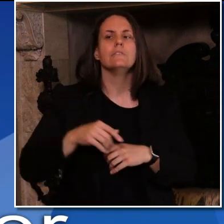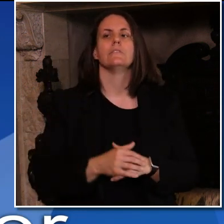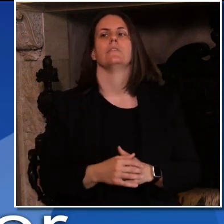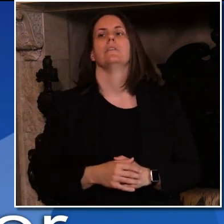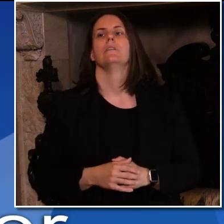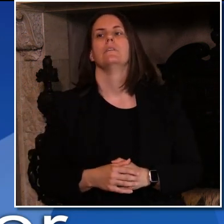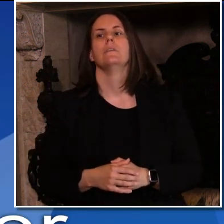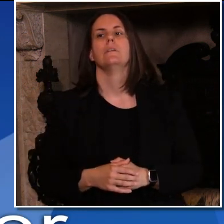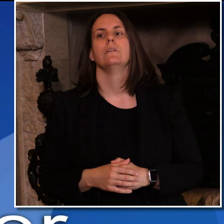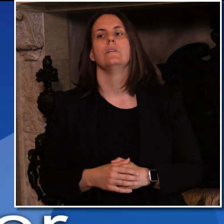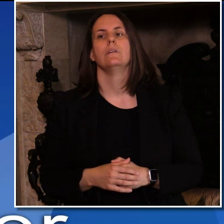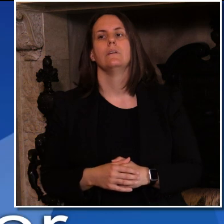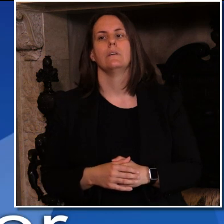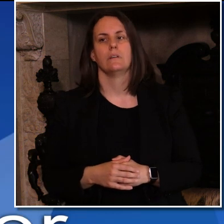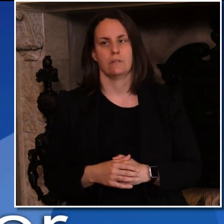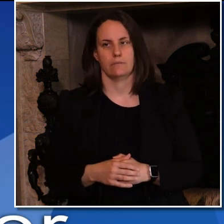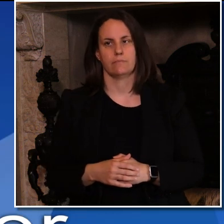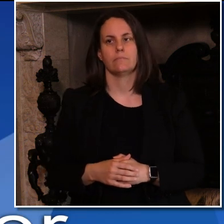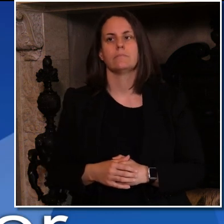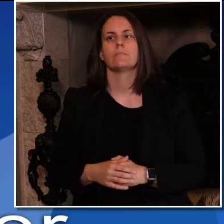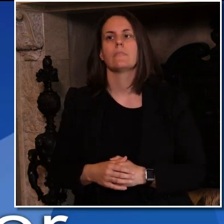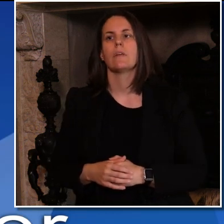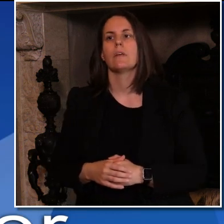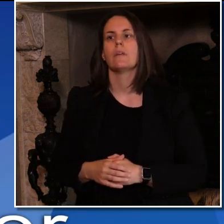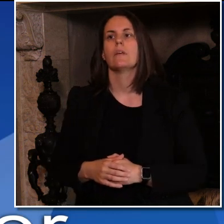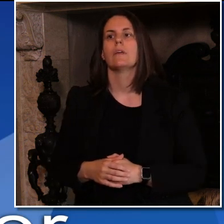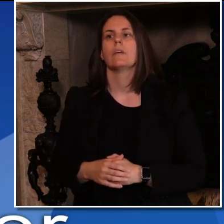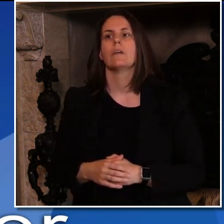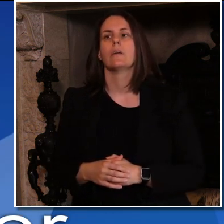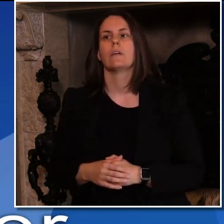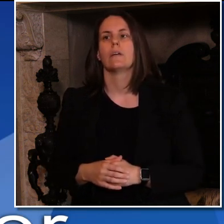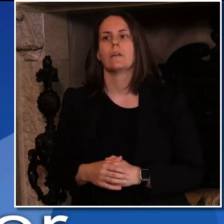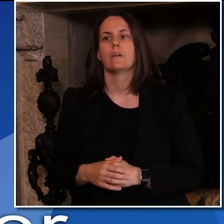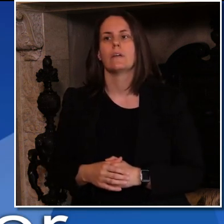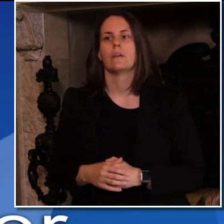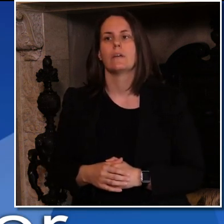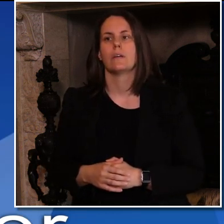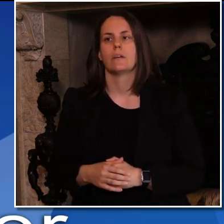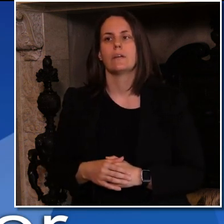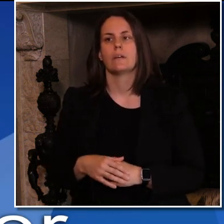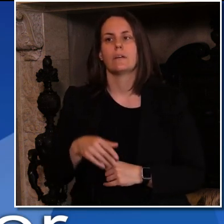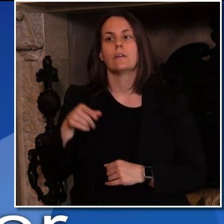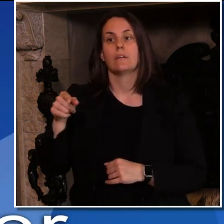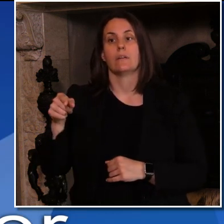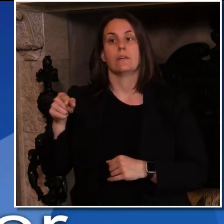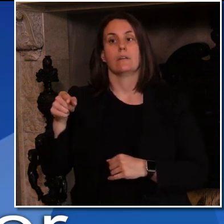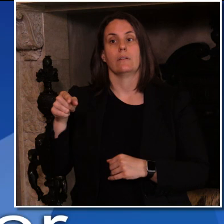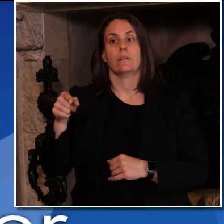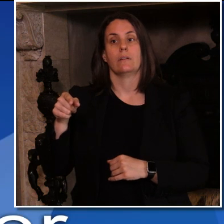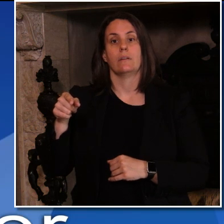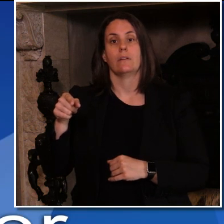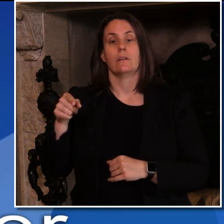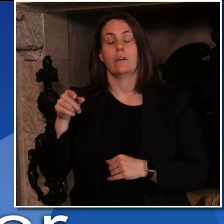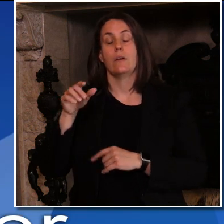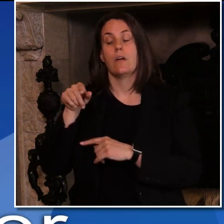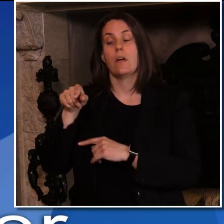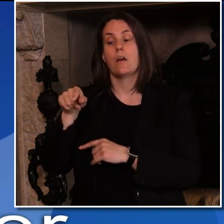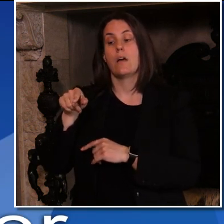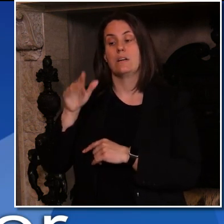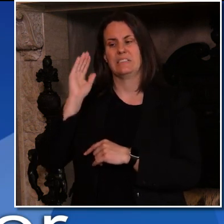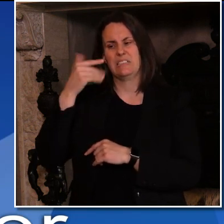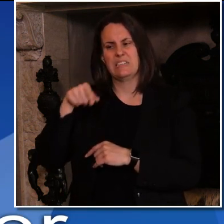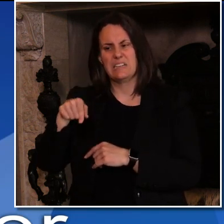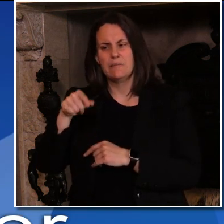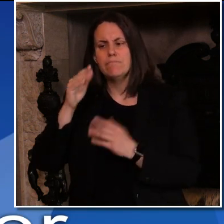OSHA's jurisdiction, not the state. Governor and Secretary Palm, are you willing to publicly voice minimum expectations for any plant